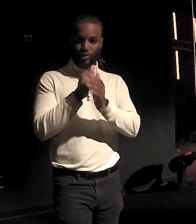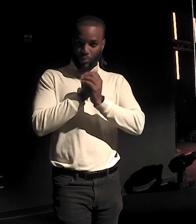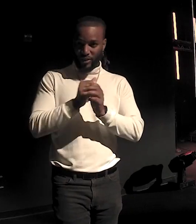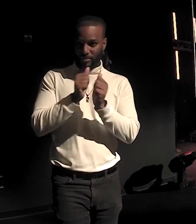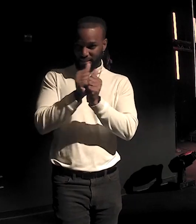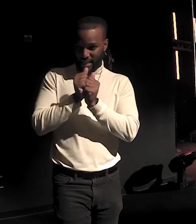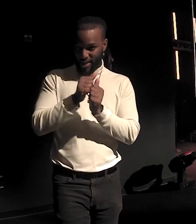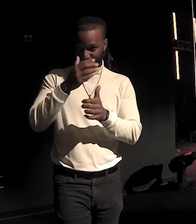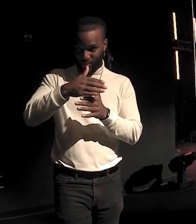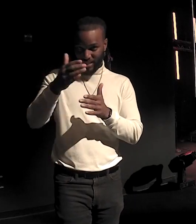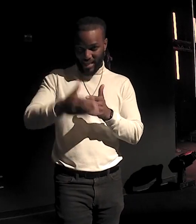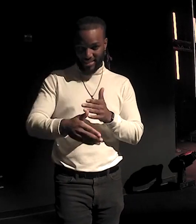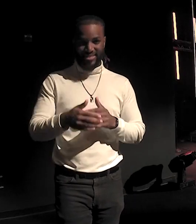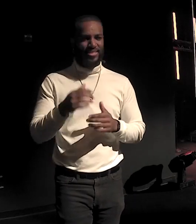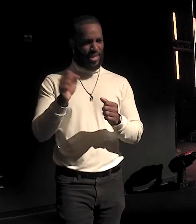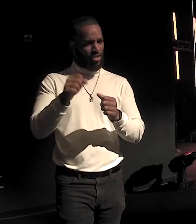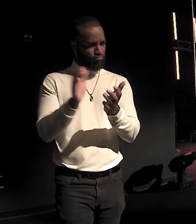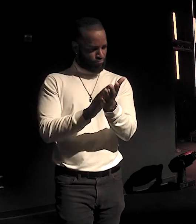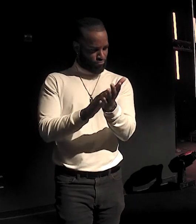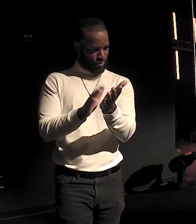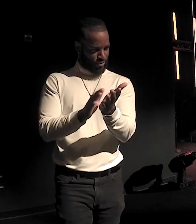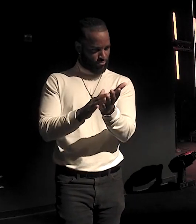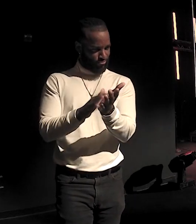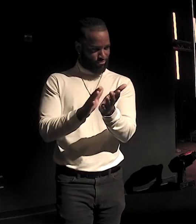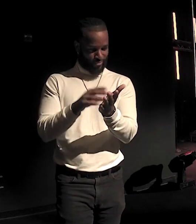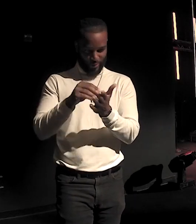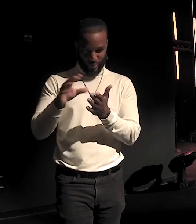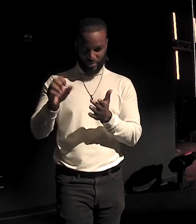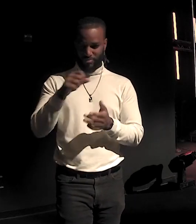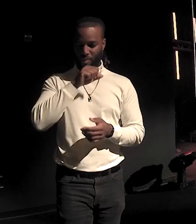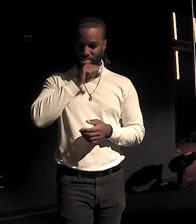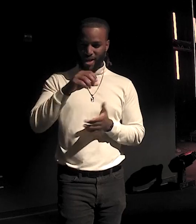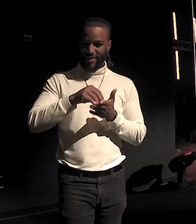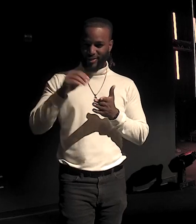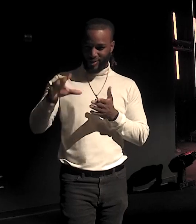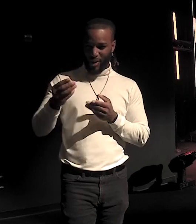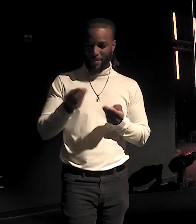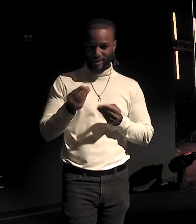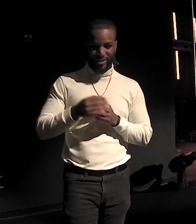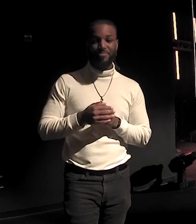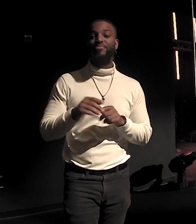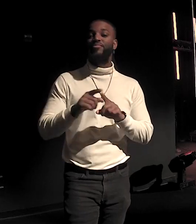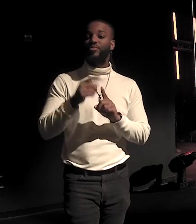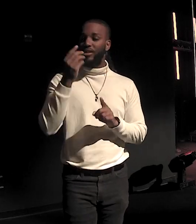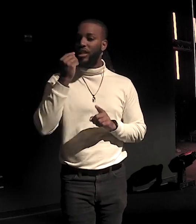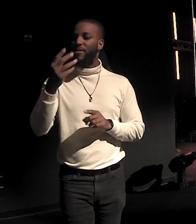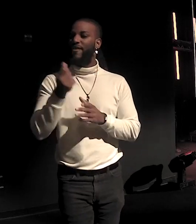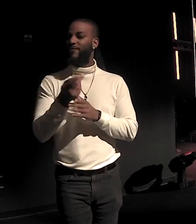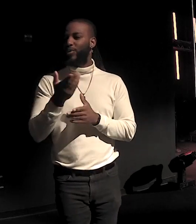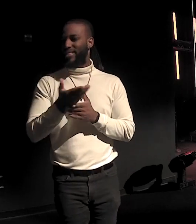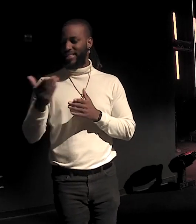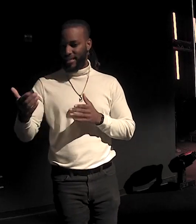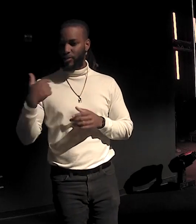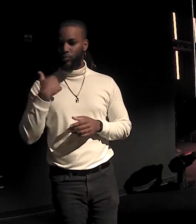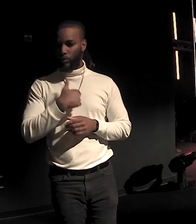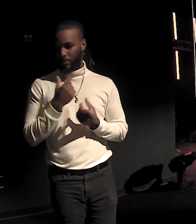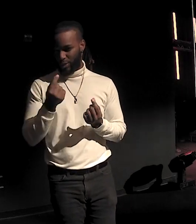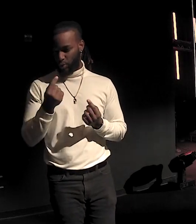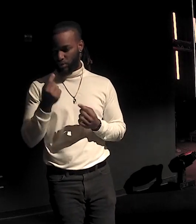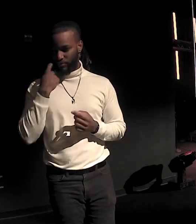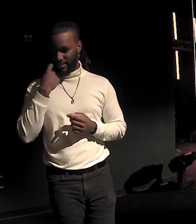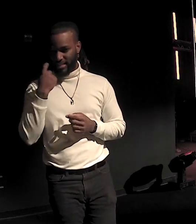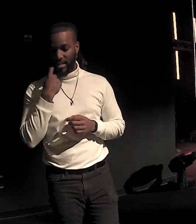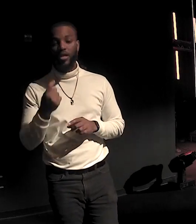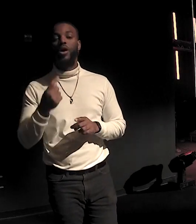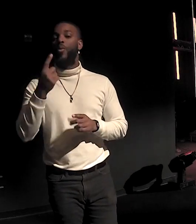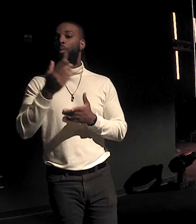together weekend. And yeah, we can shout out our students. We love our student ministry. And let me tell you about a few things that we have been up to